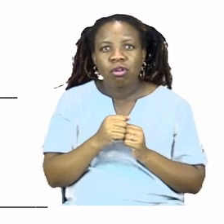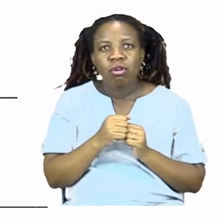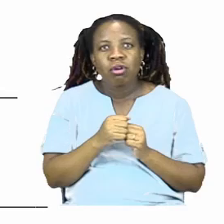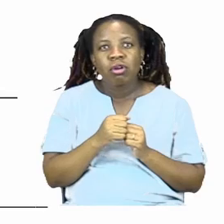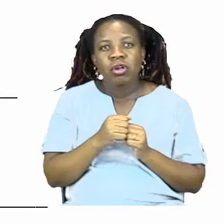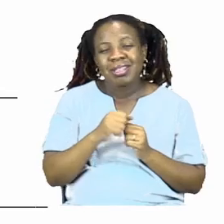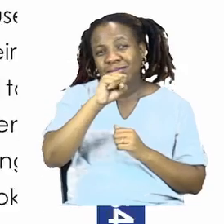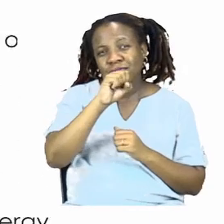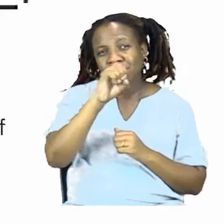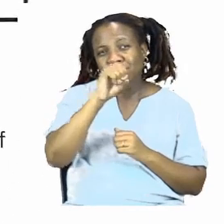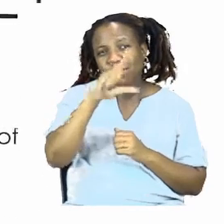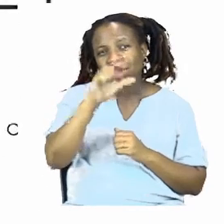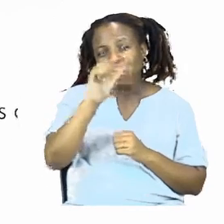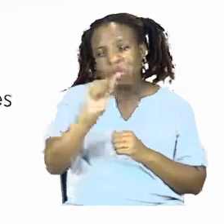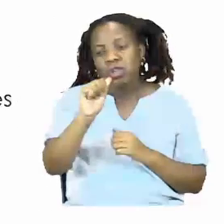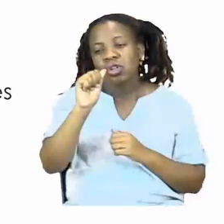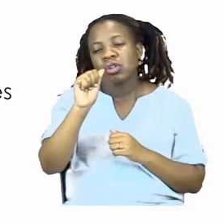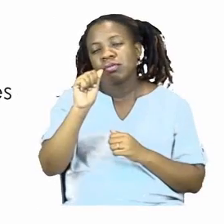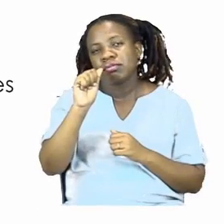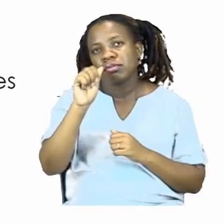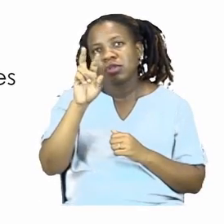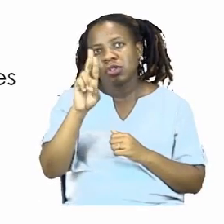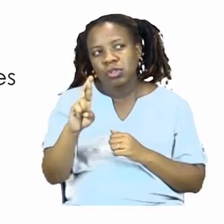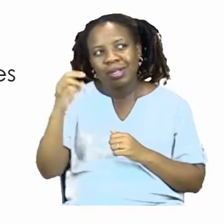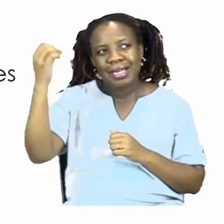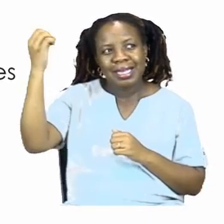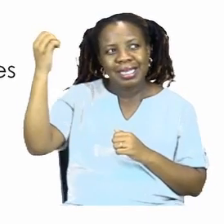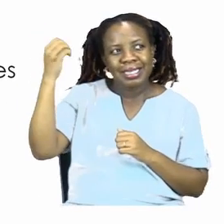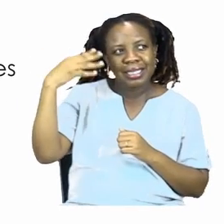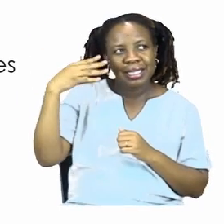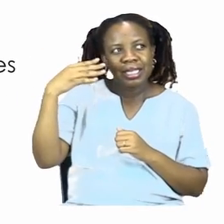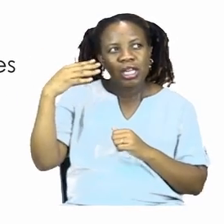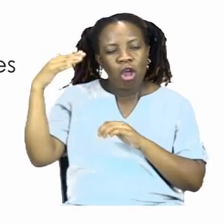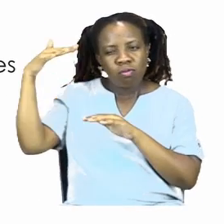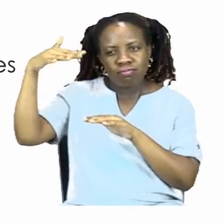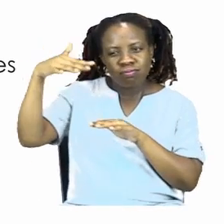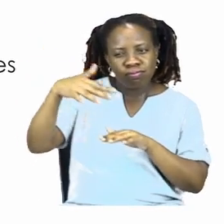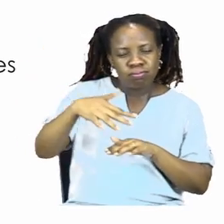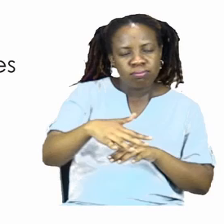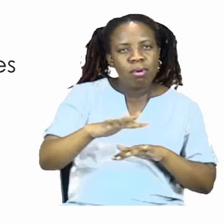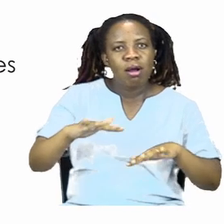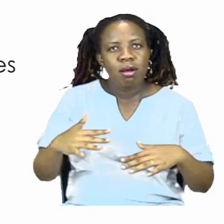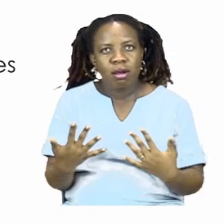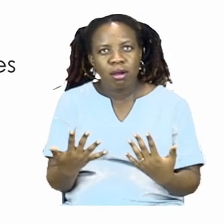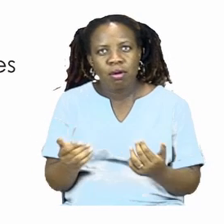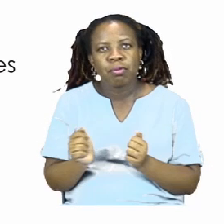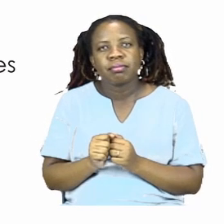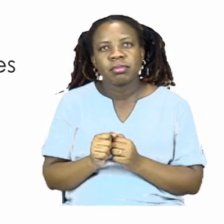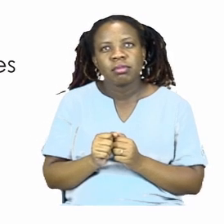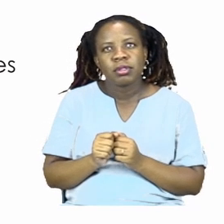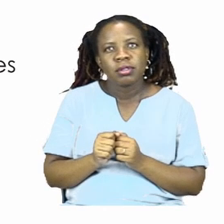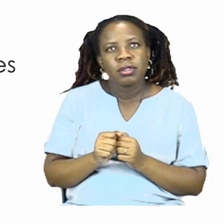reading comprehension, you will see on top, you have the first part again, energy sources and